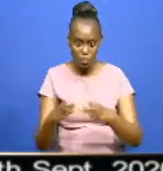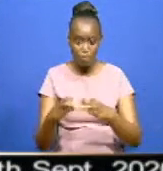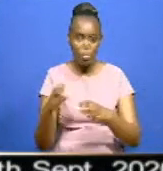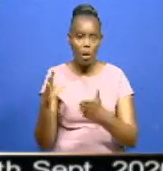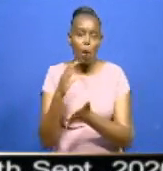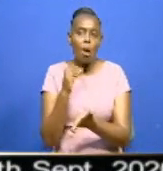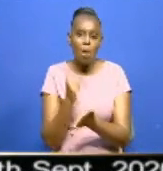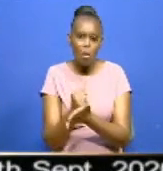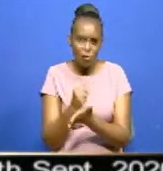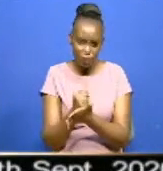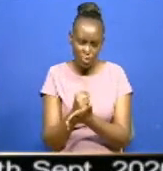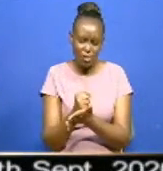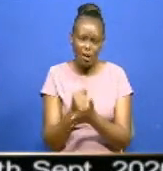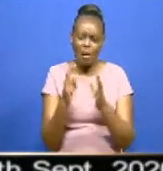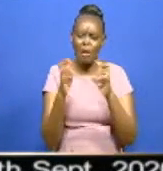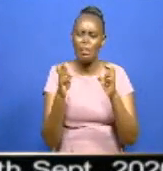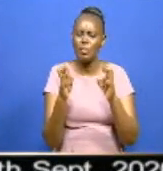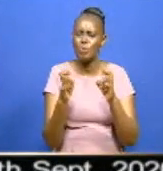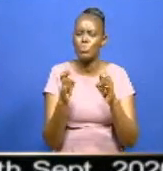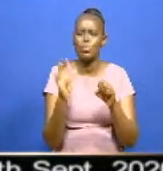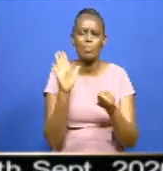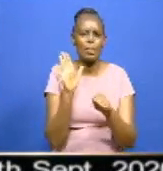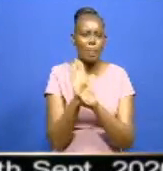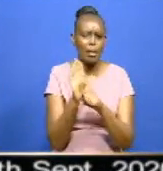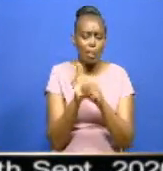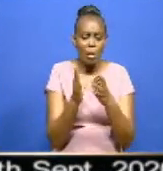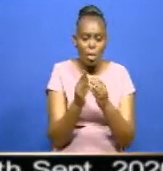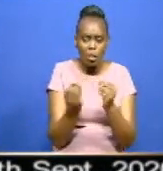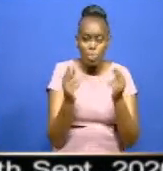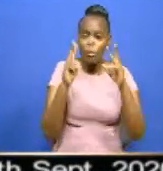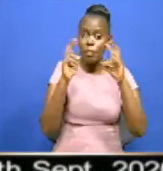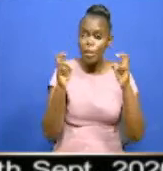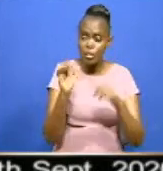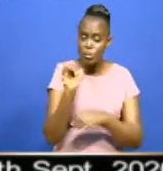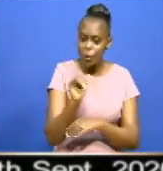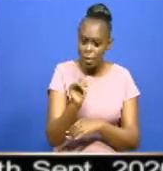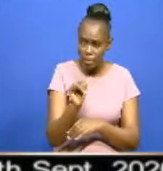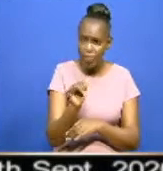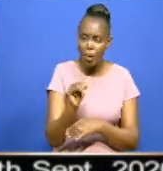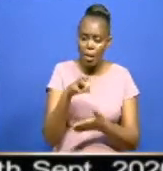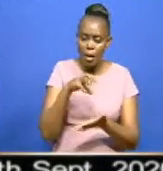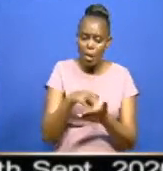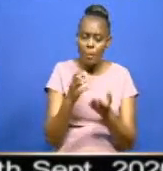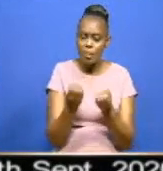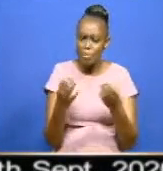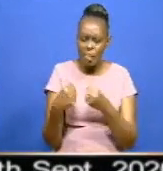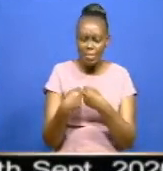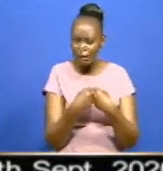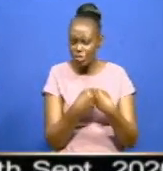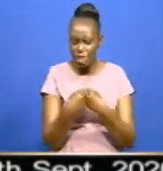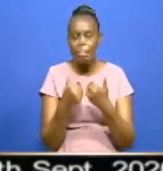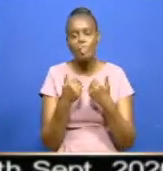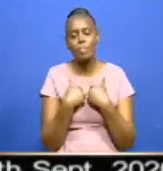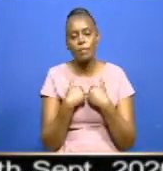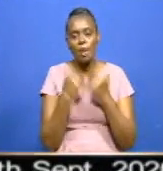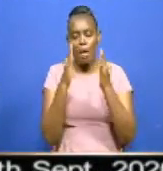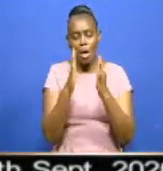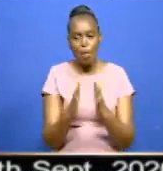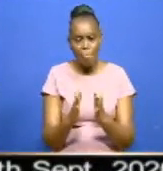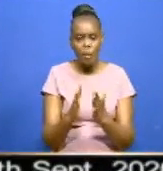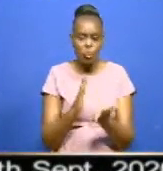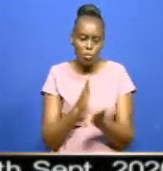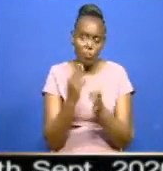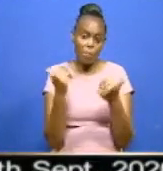has been a lot of issues. And solving those issues, Mr. Speaker, in most cases becomes very difficult if someone is not